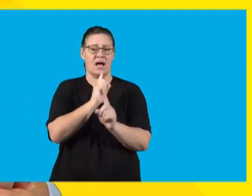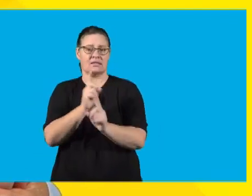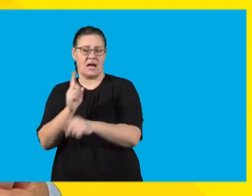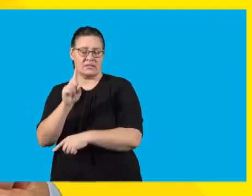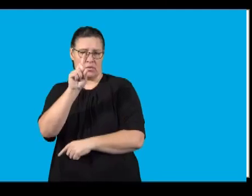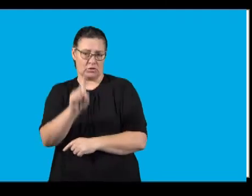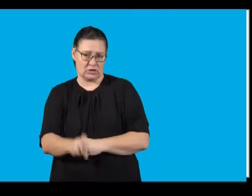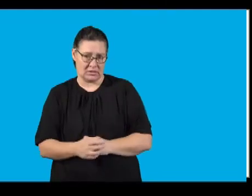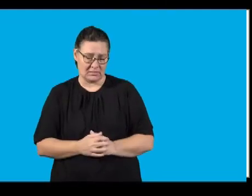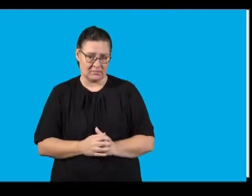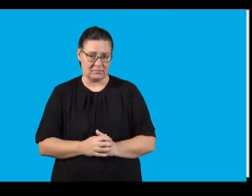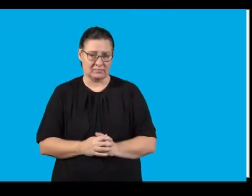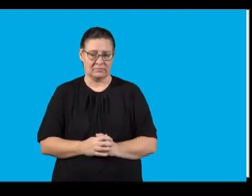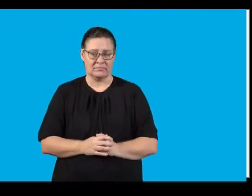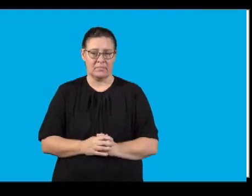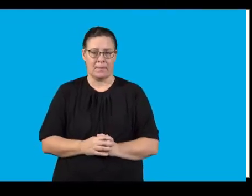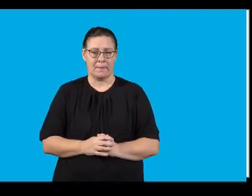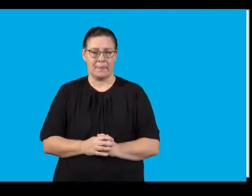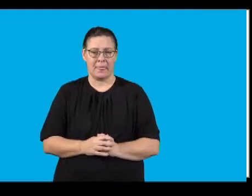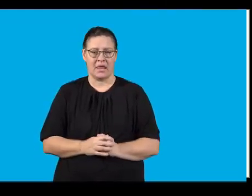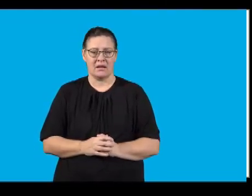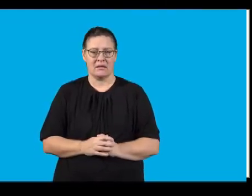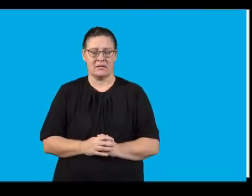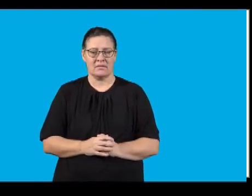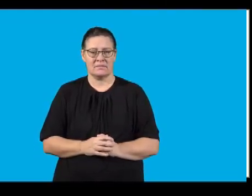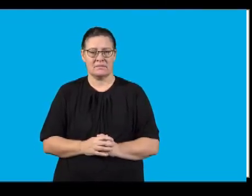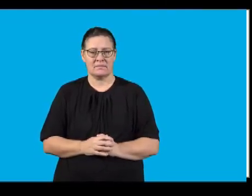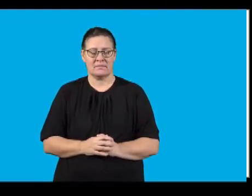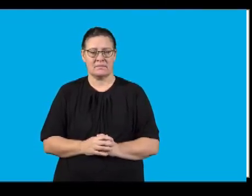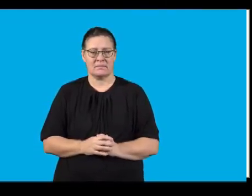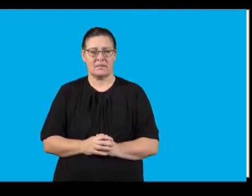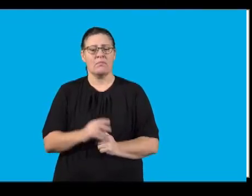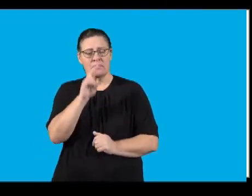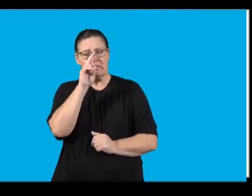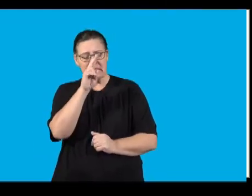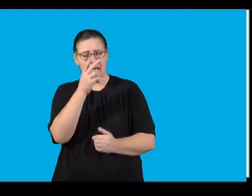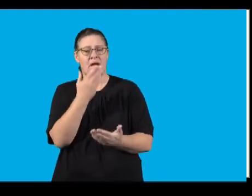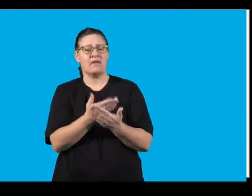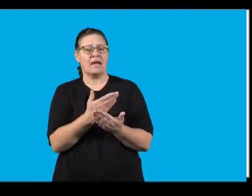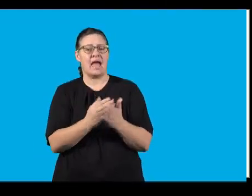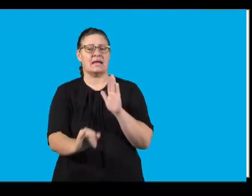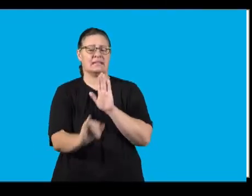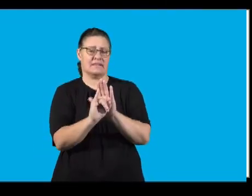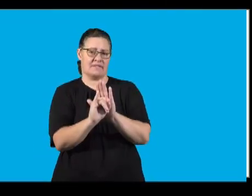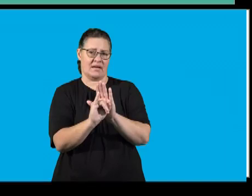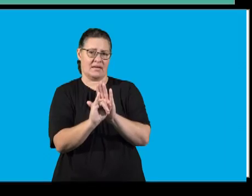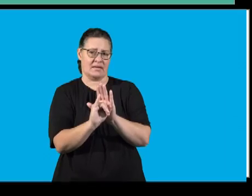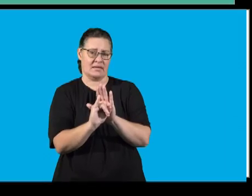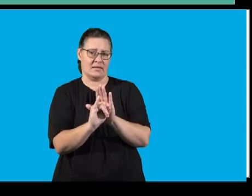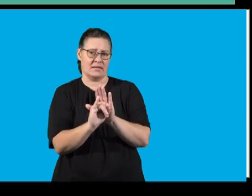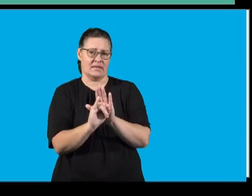at answering of questions. All right, so let's see if we can